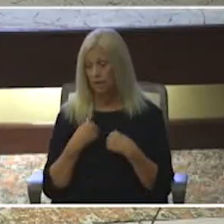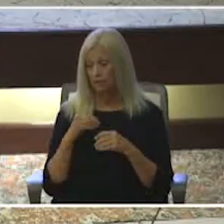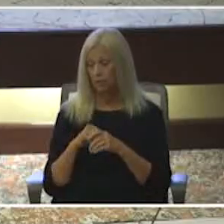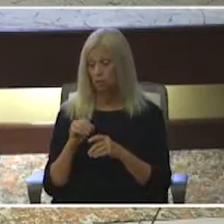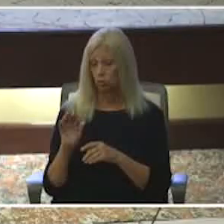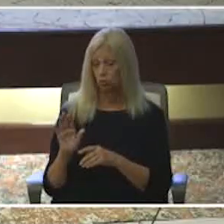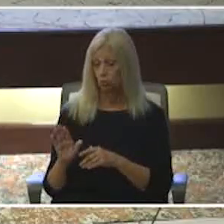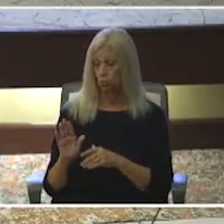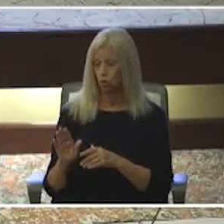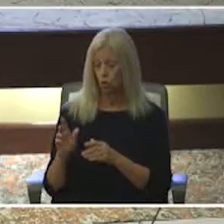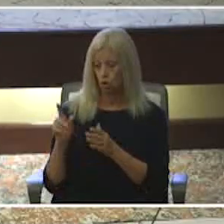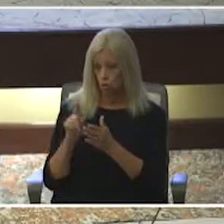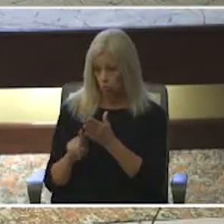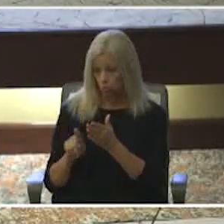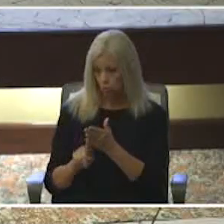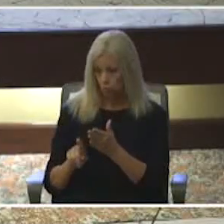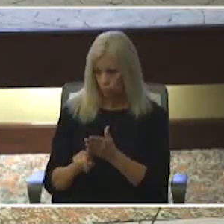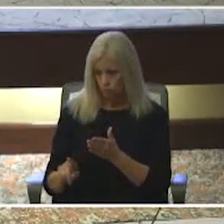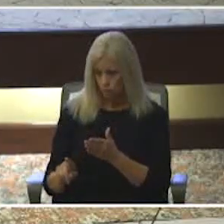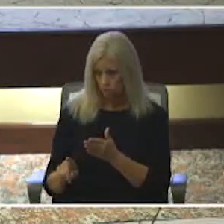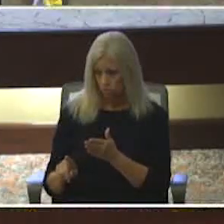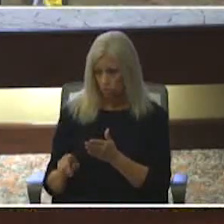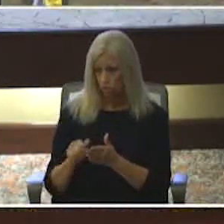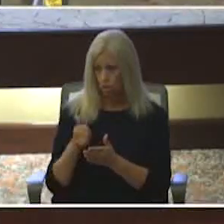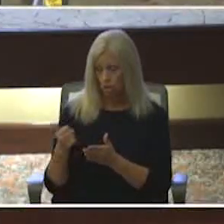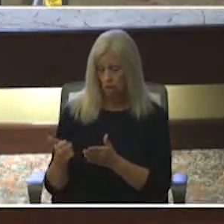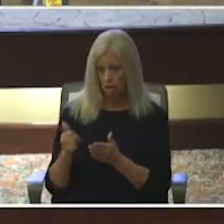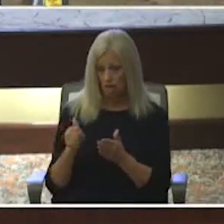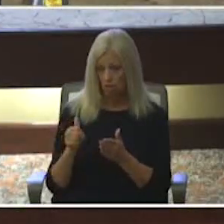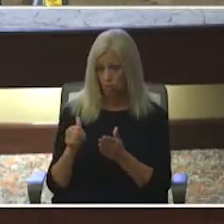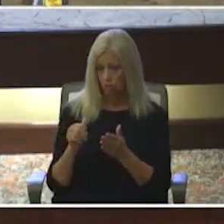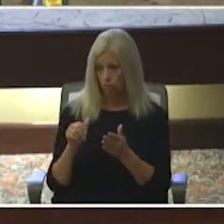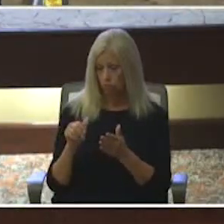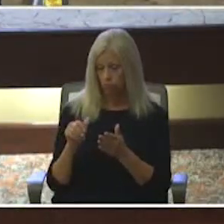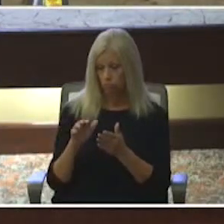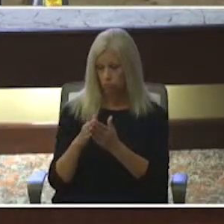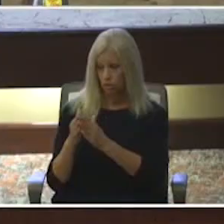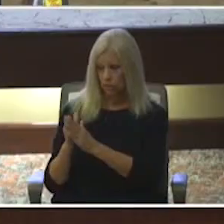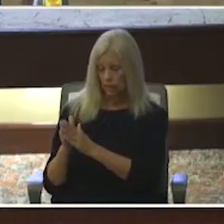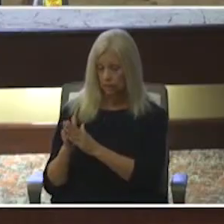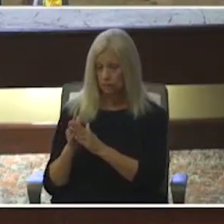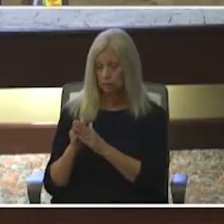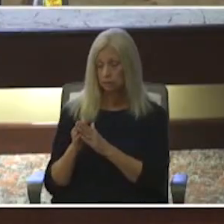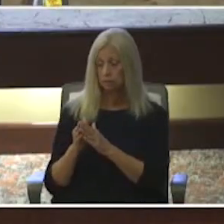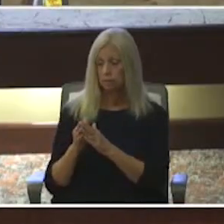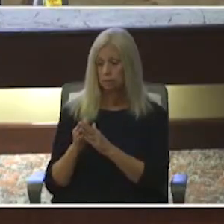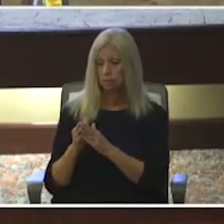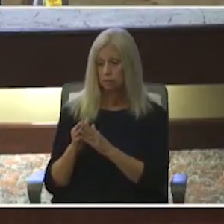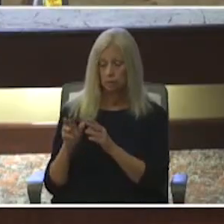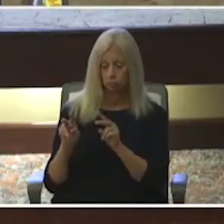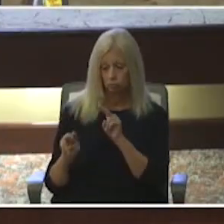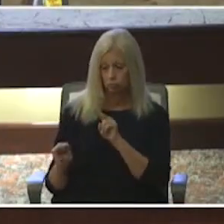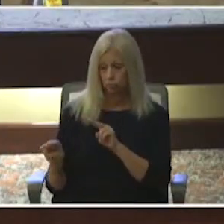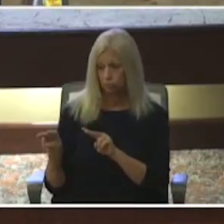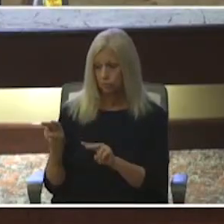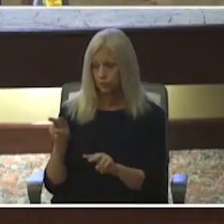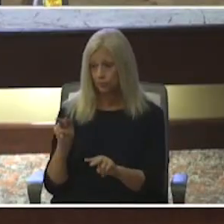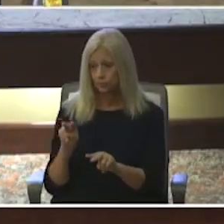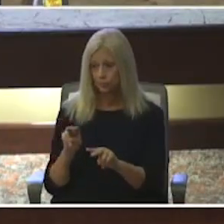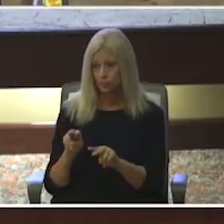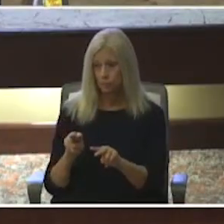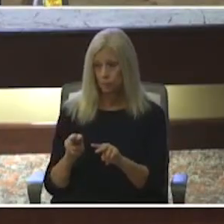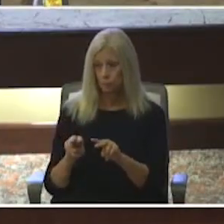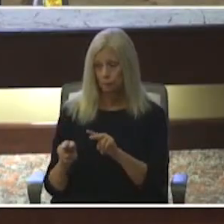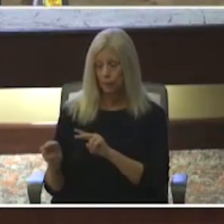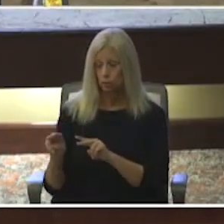your research of other municipalities that have ordinances like this and sort of watching the